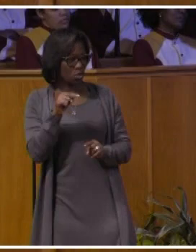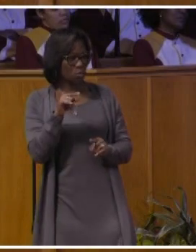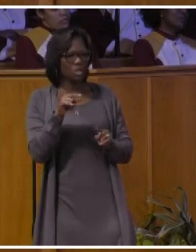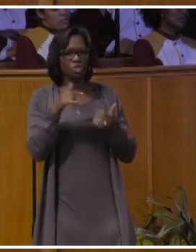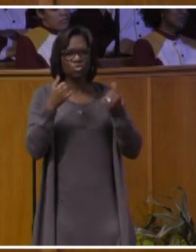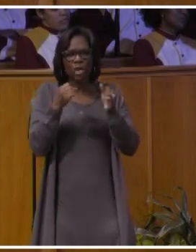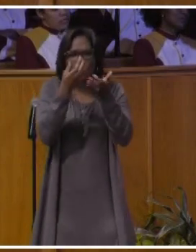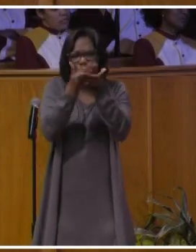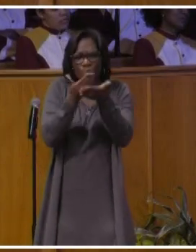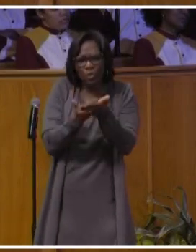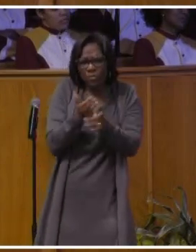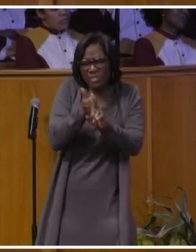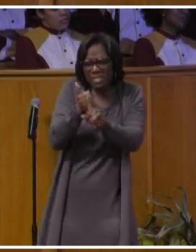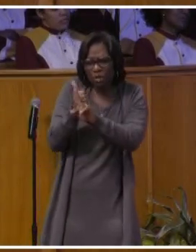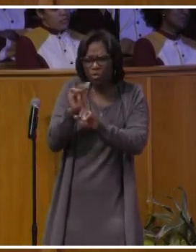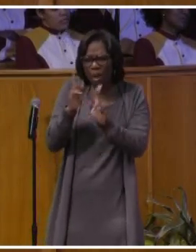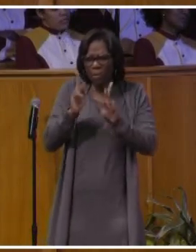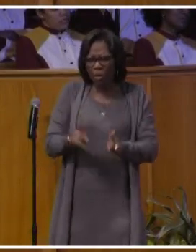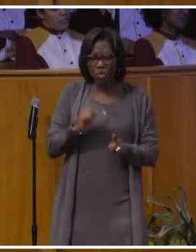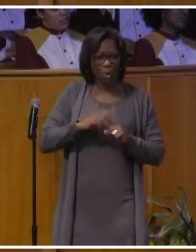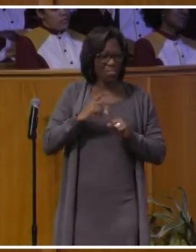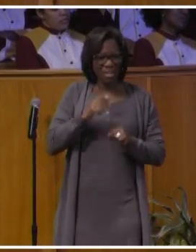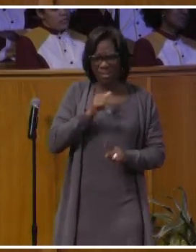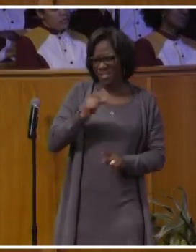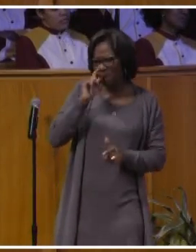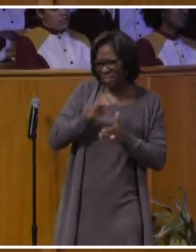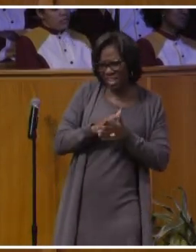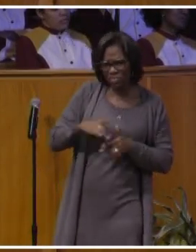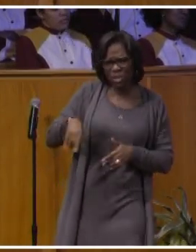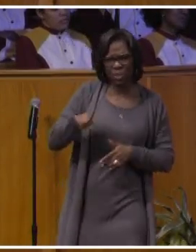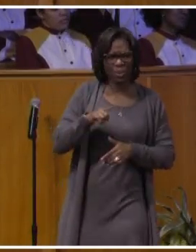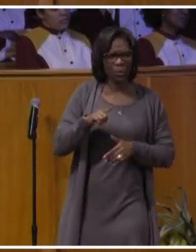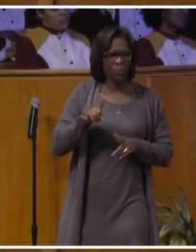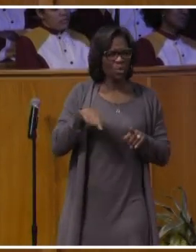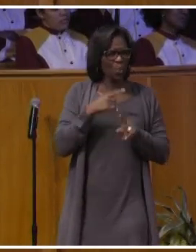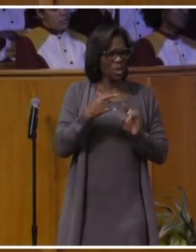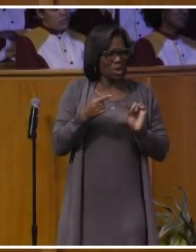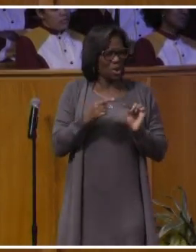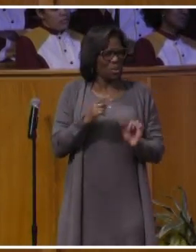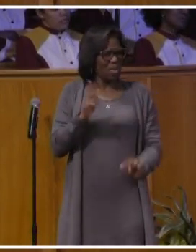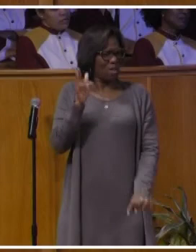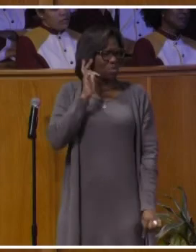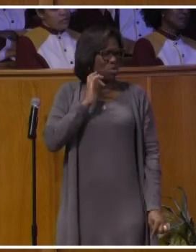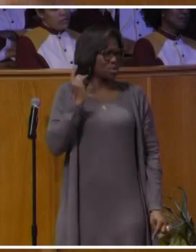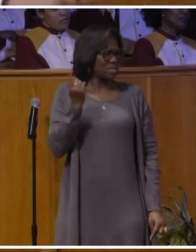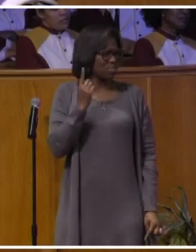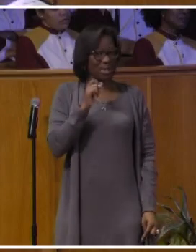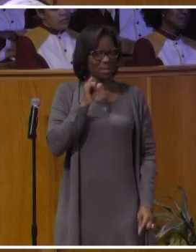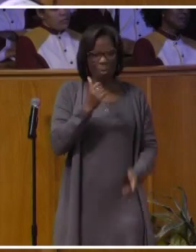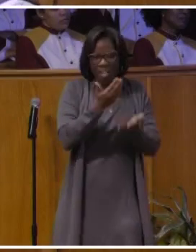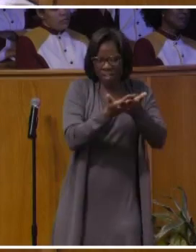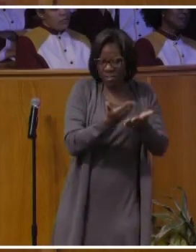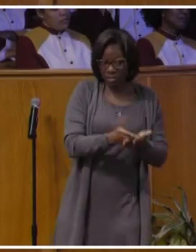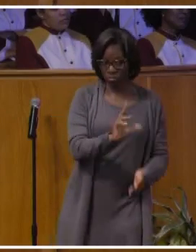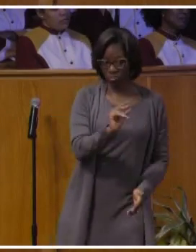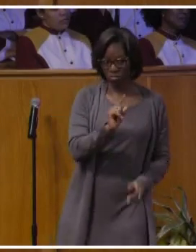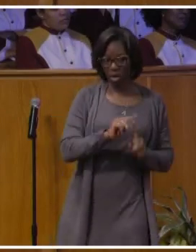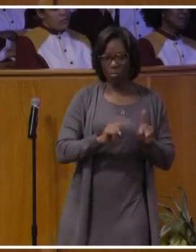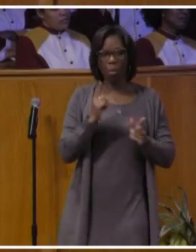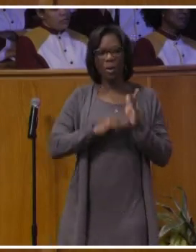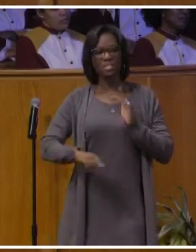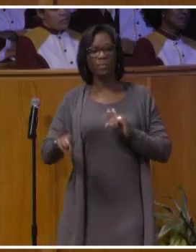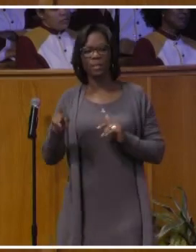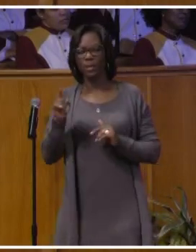prove yourself to someone who then doesn't believe in you when they've heard something, not with evidence, but what's